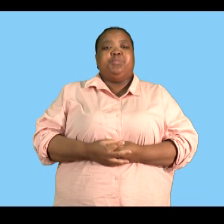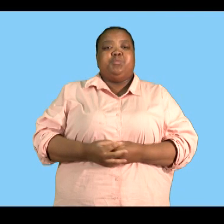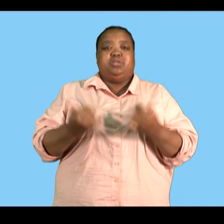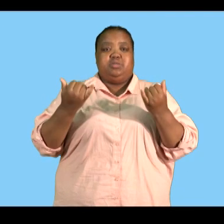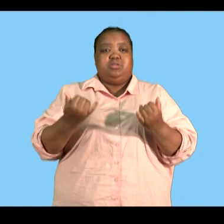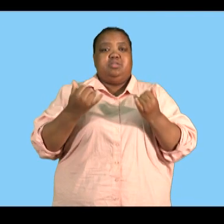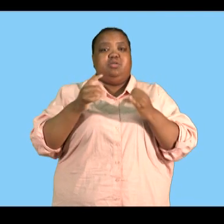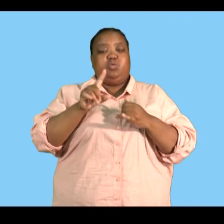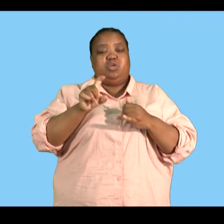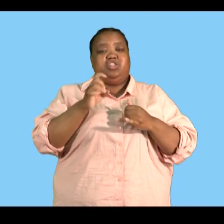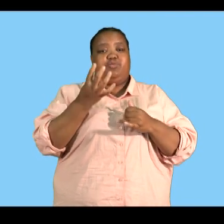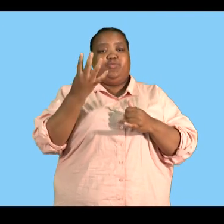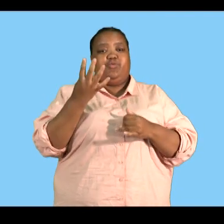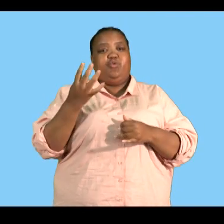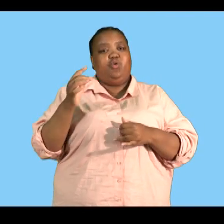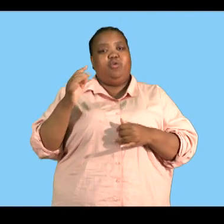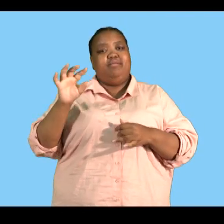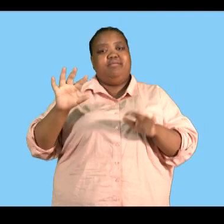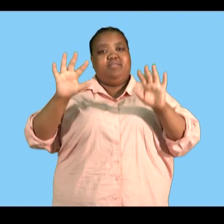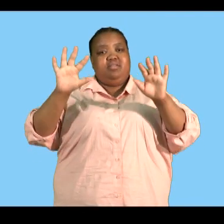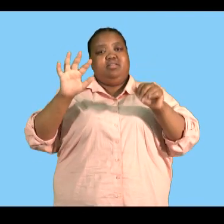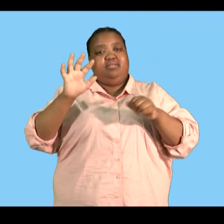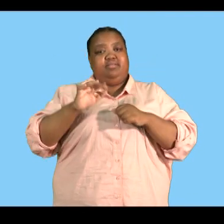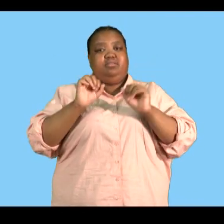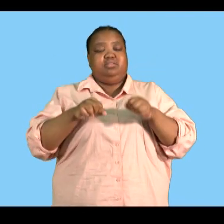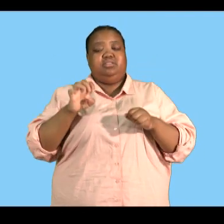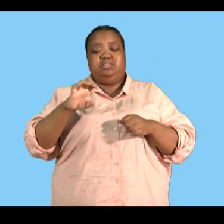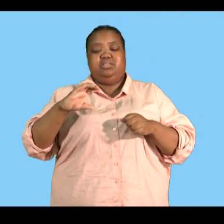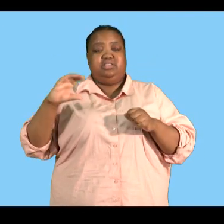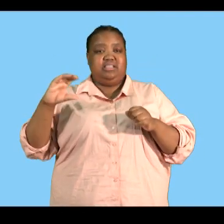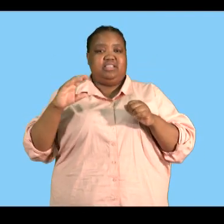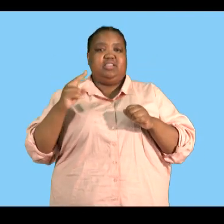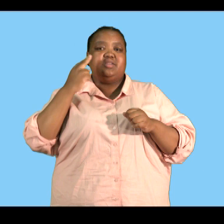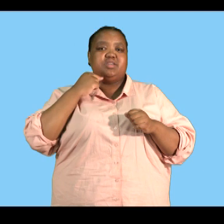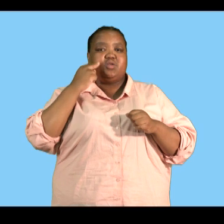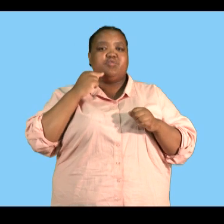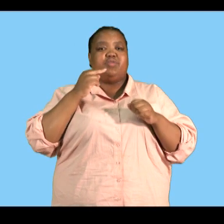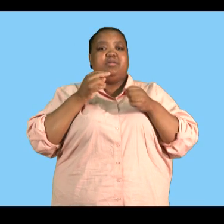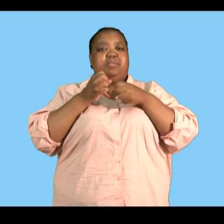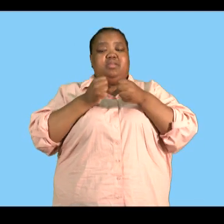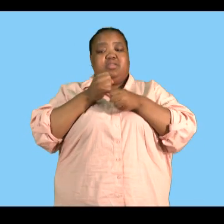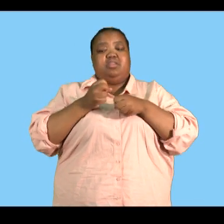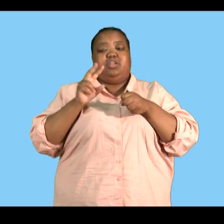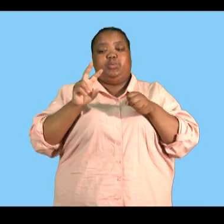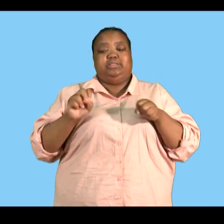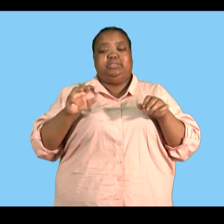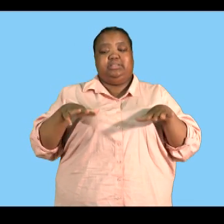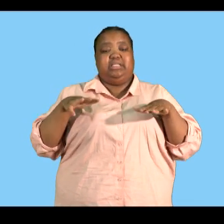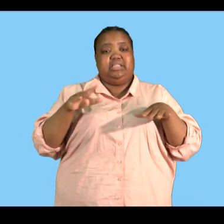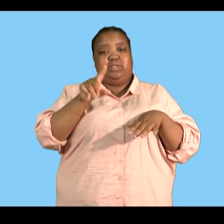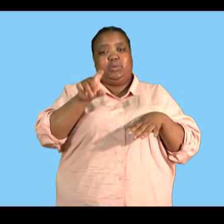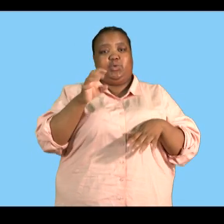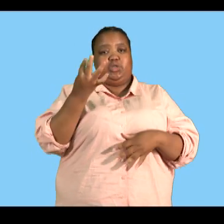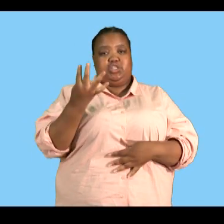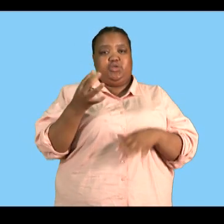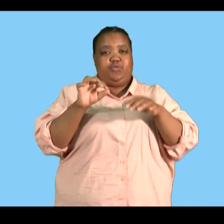at this example, of which is question 4 and 5. It's adapted from Eastern Cape, November 2019. We are looking